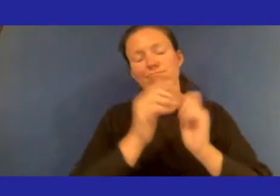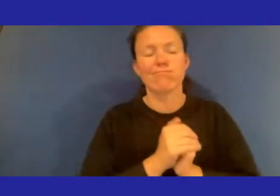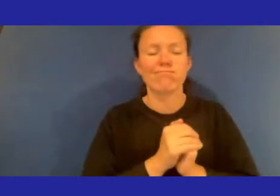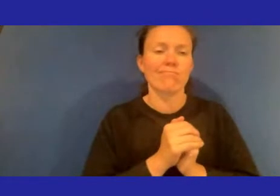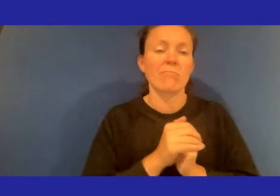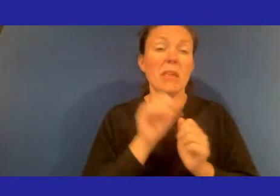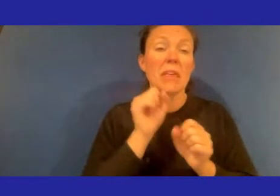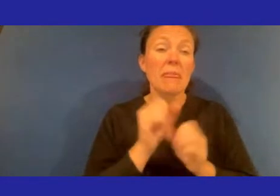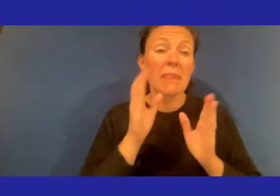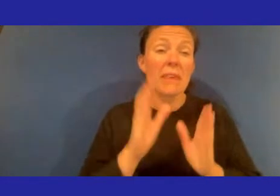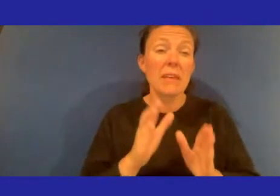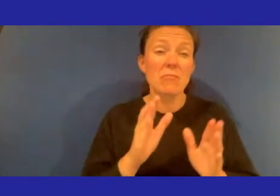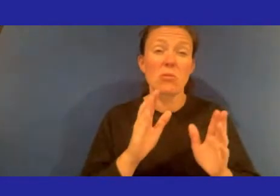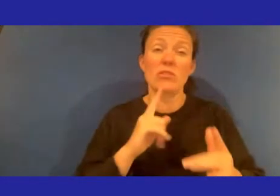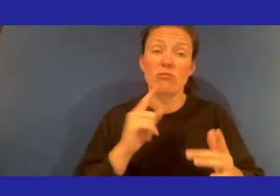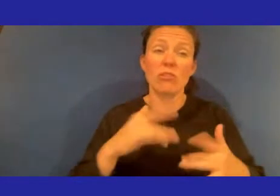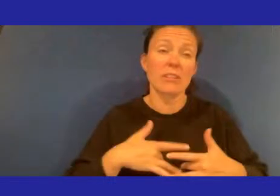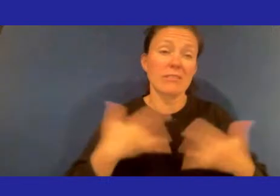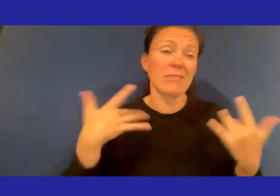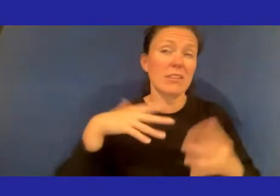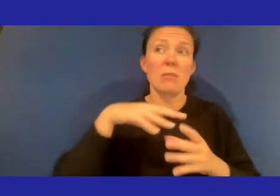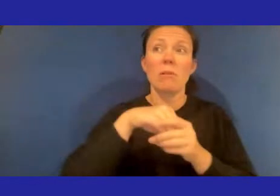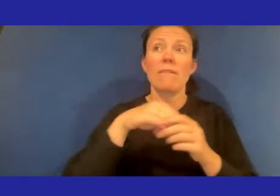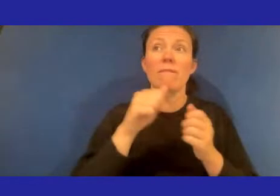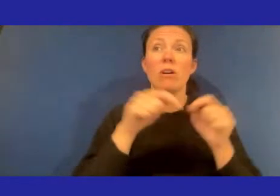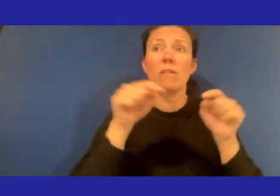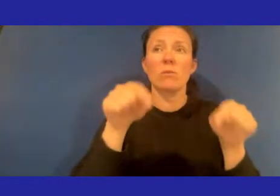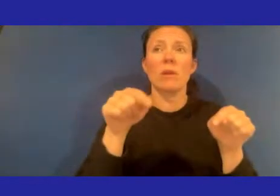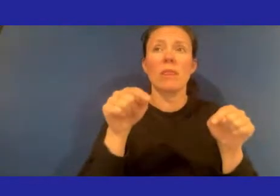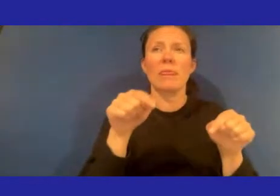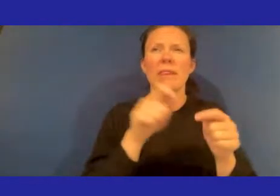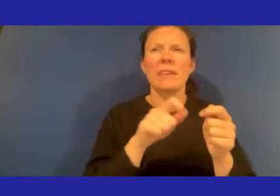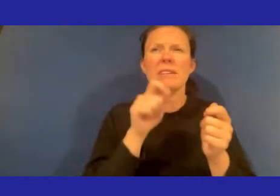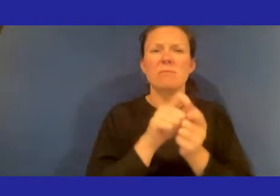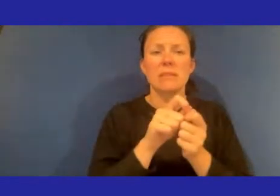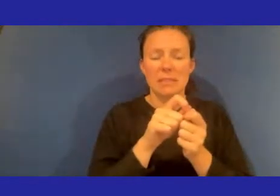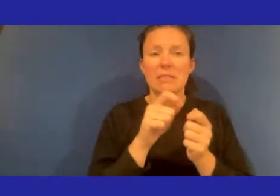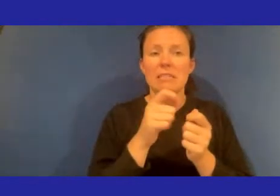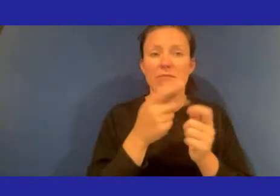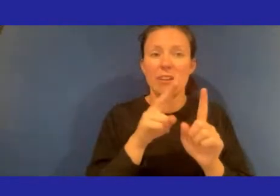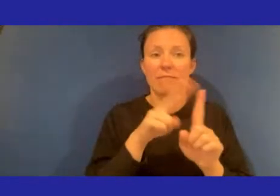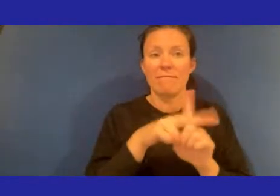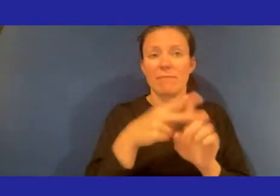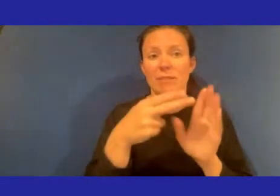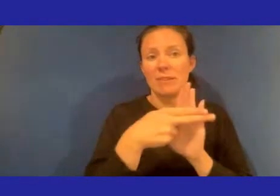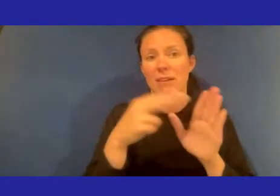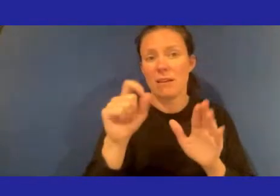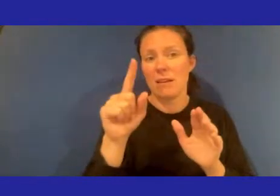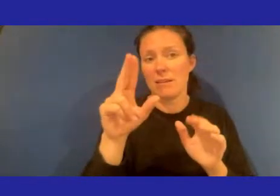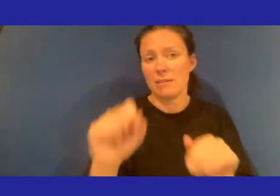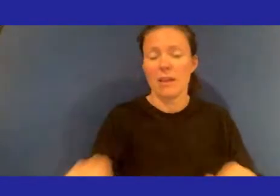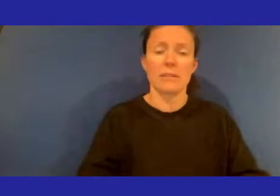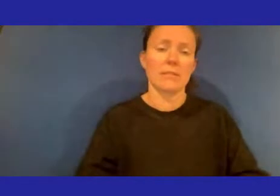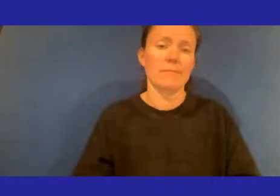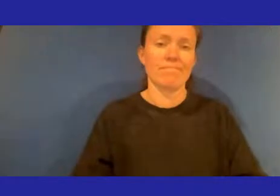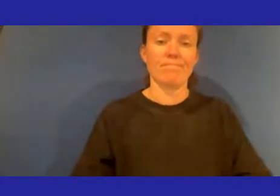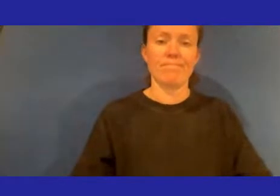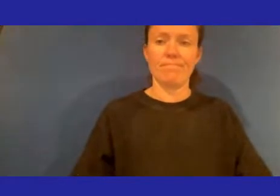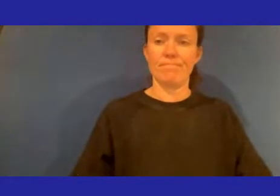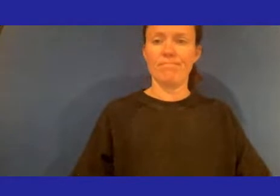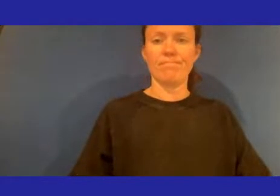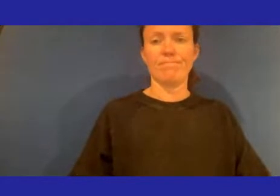to participate in this particular designation, so you'll hear more about that in the future.